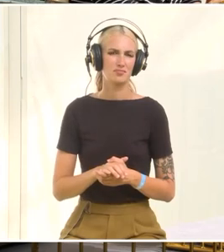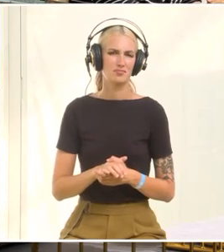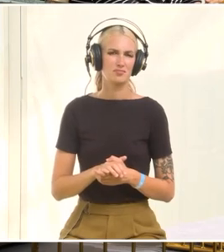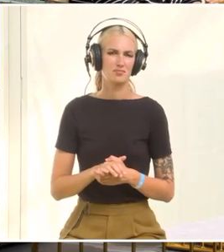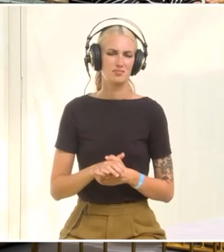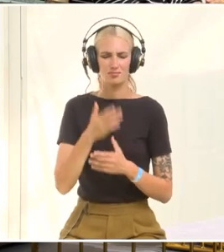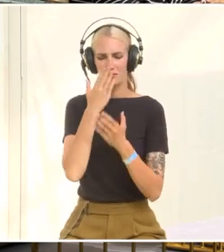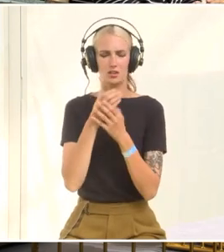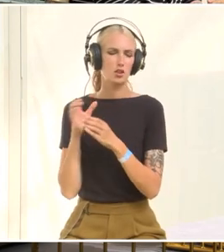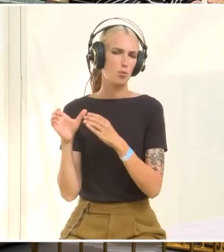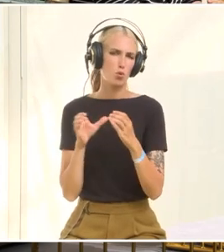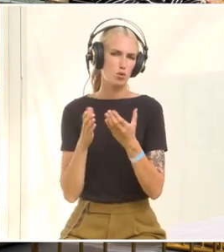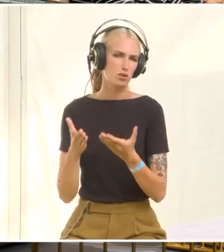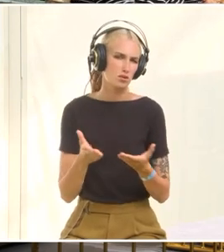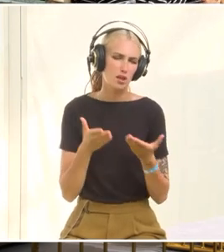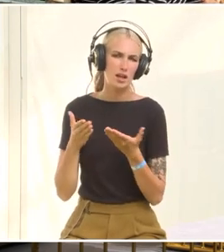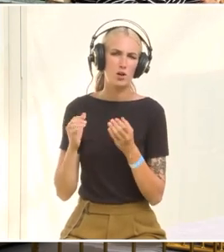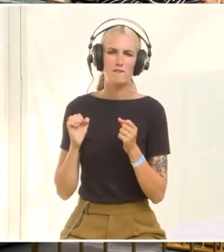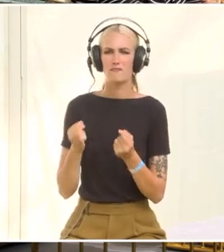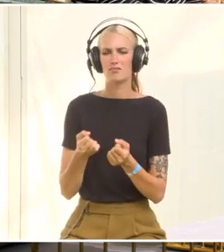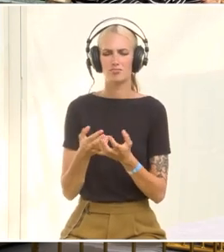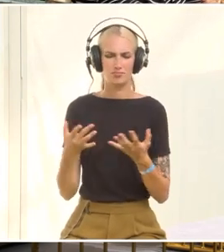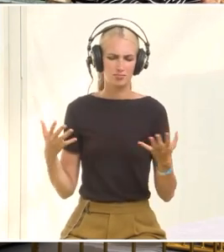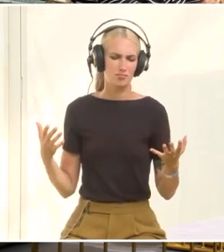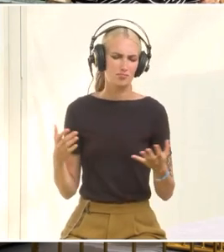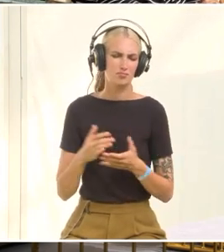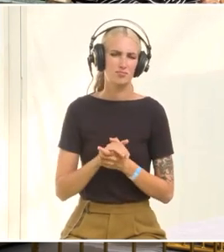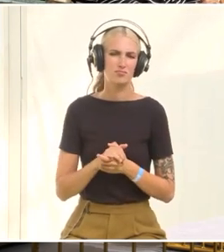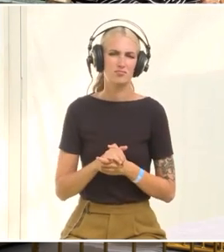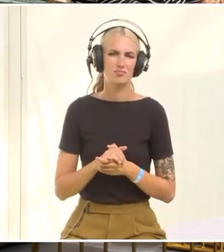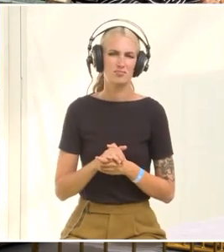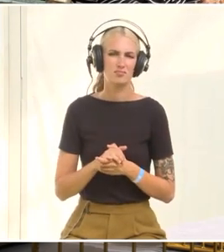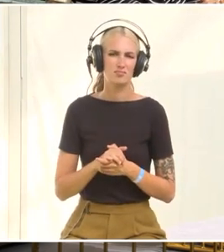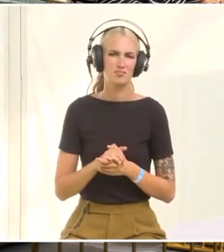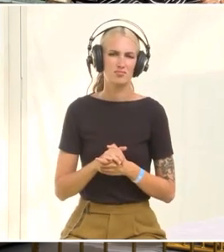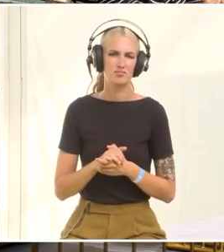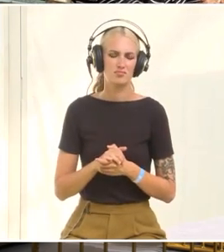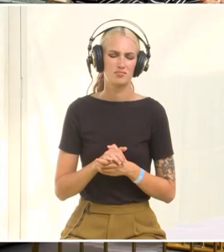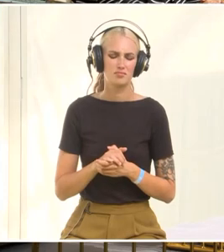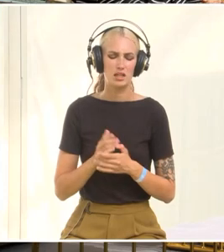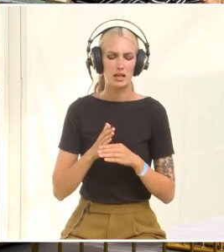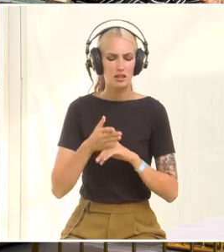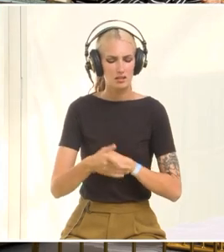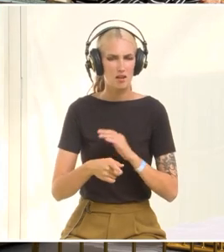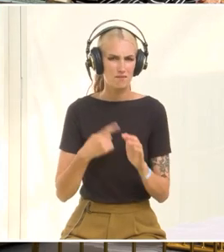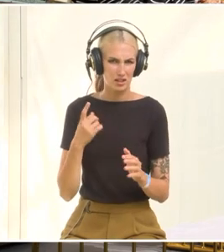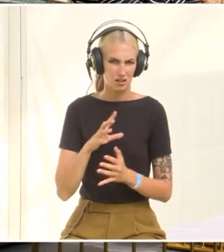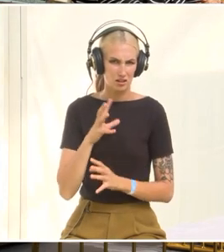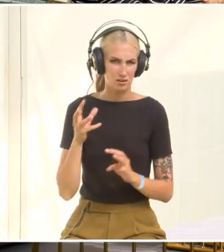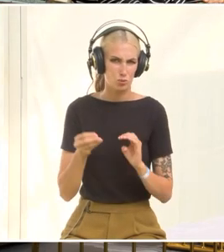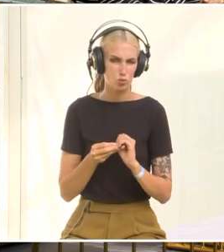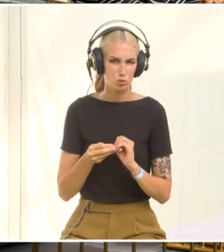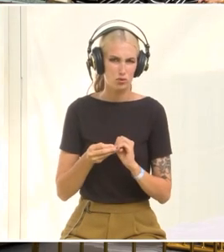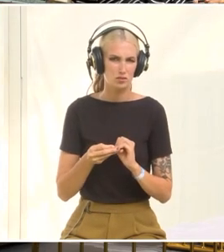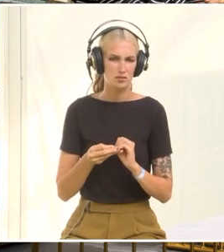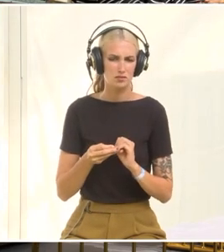bus service or whether you have these type of things. And I think the one thing where I finish is this, that I